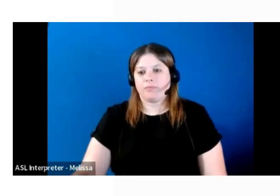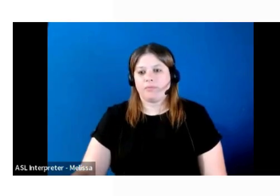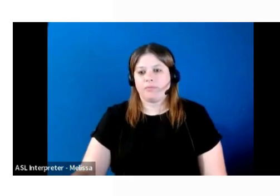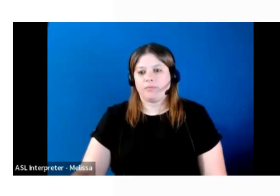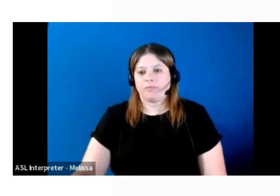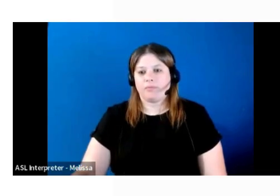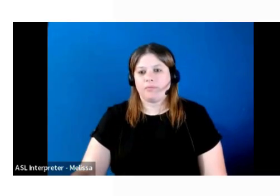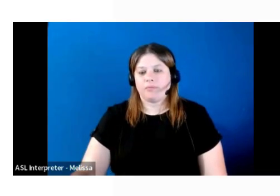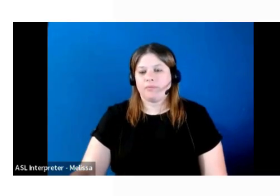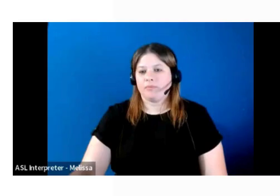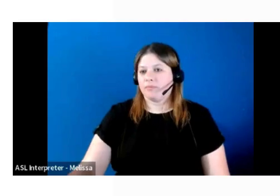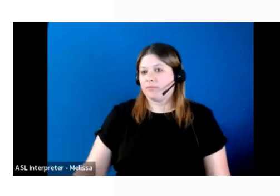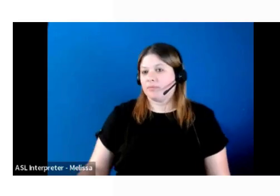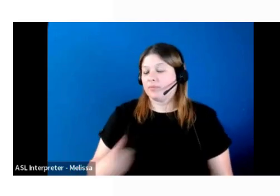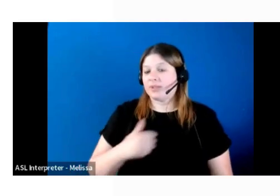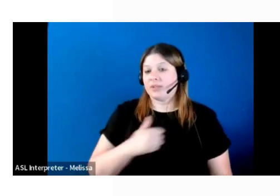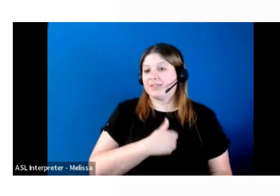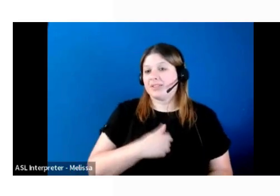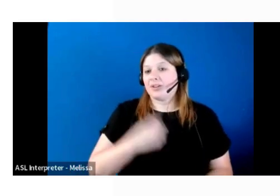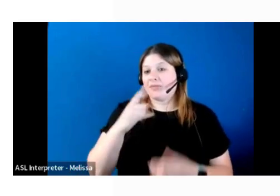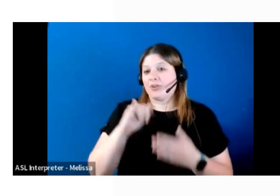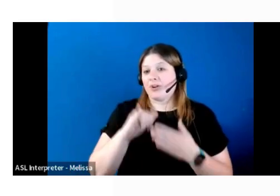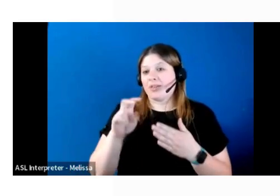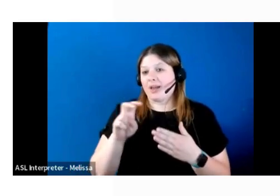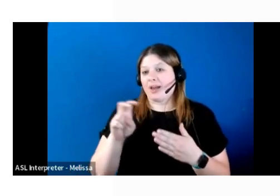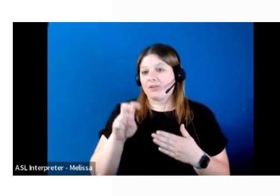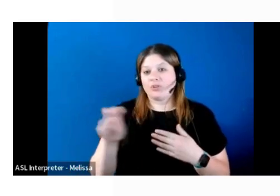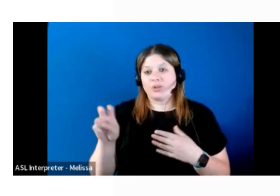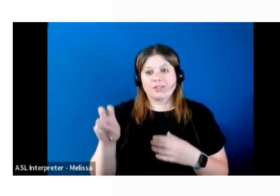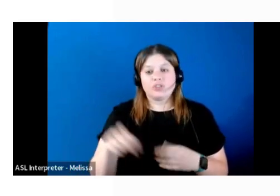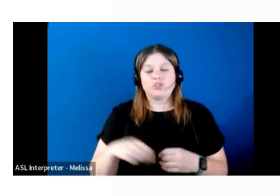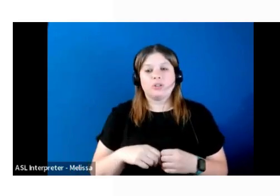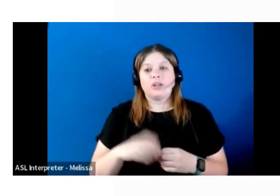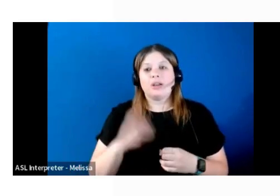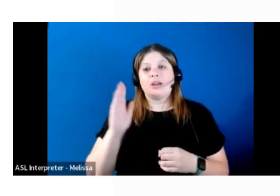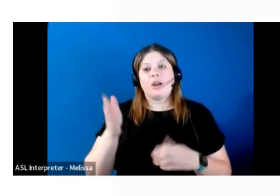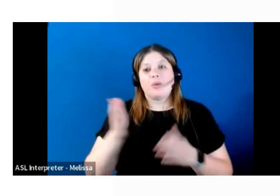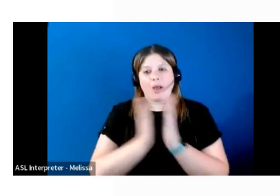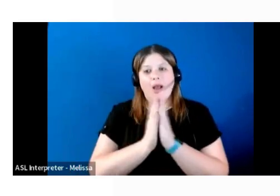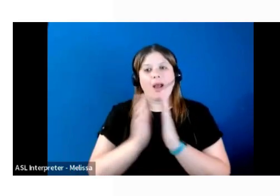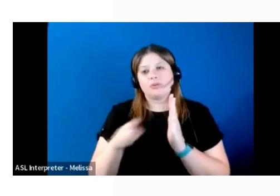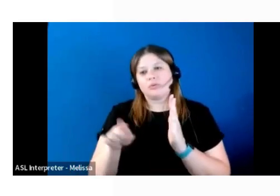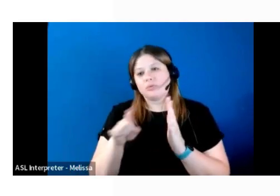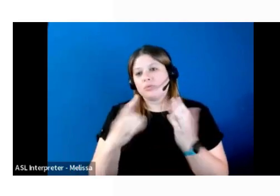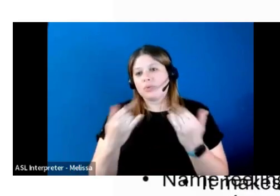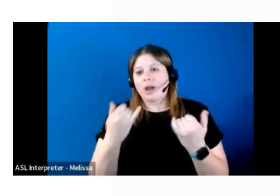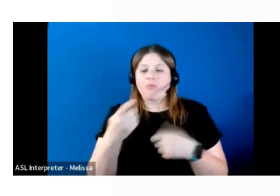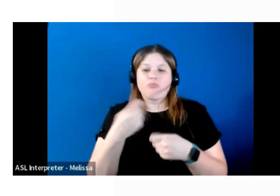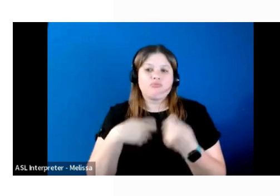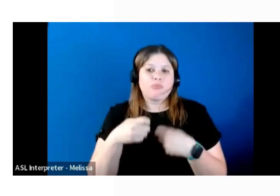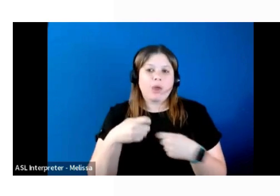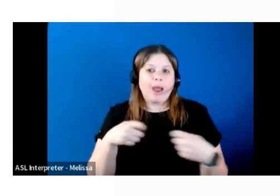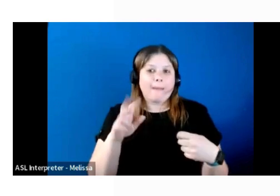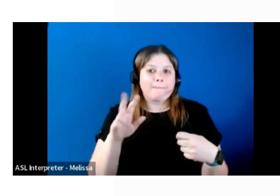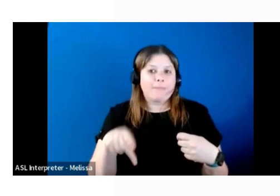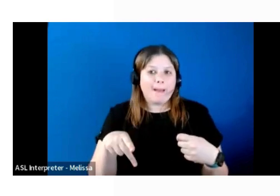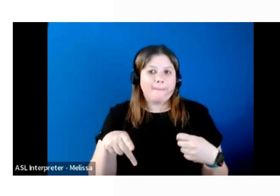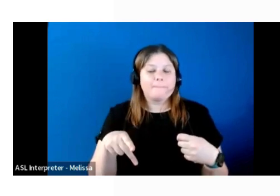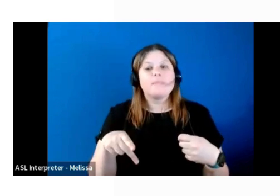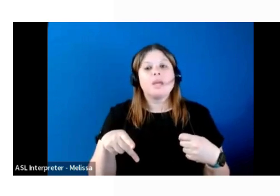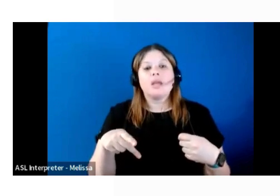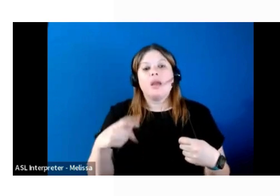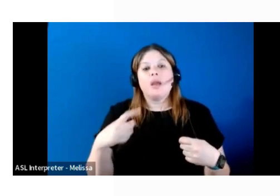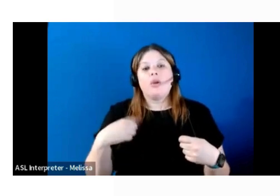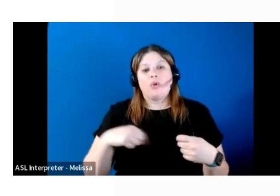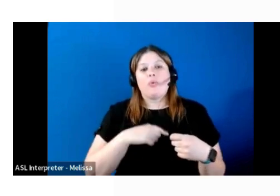Sorry about that transition. Um, I'll ask you to wrap up this part of the exercise, and we're going to move